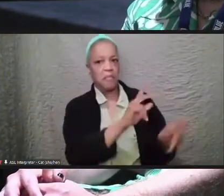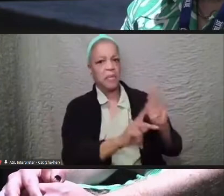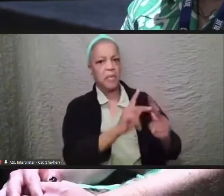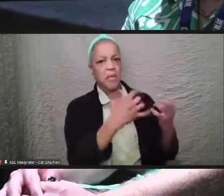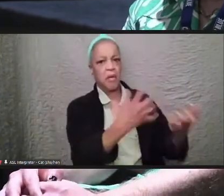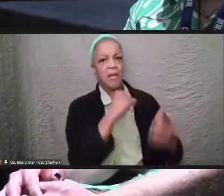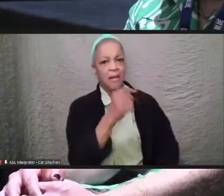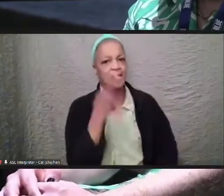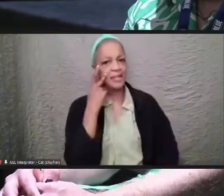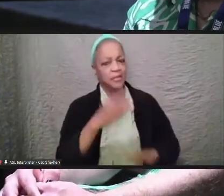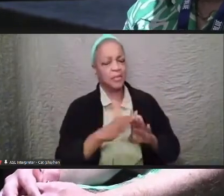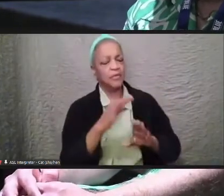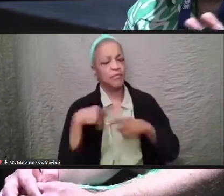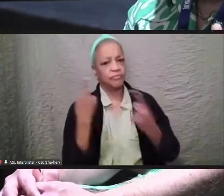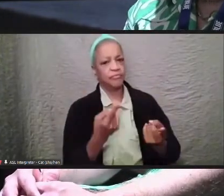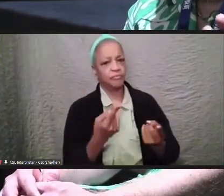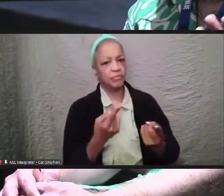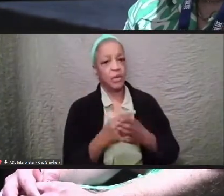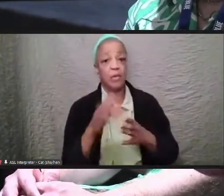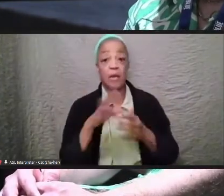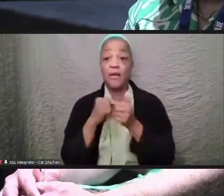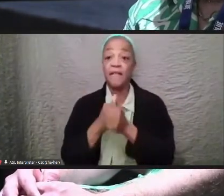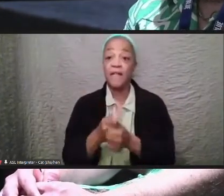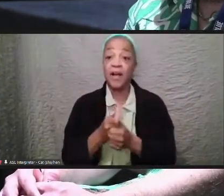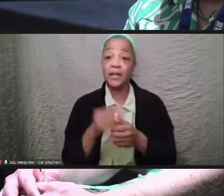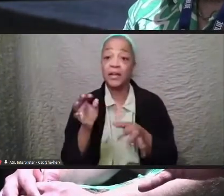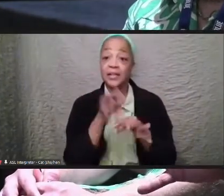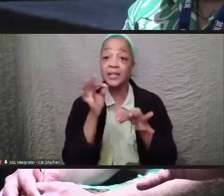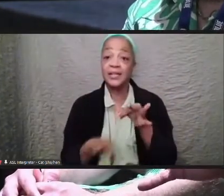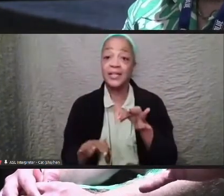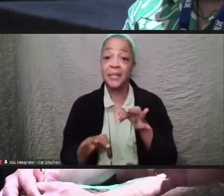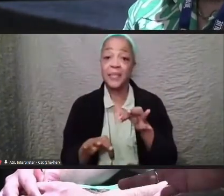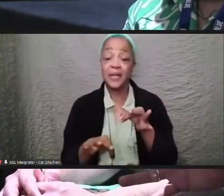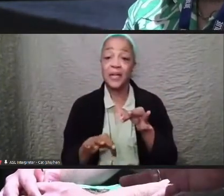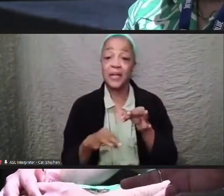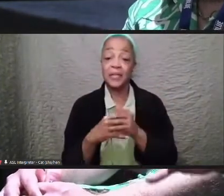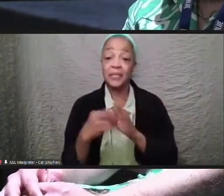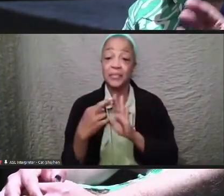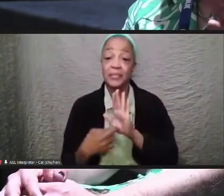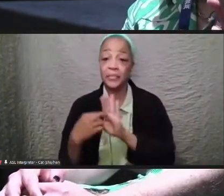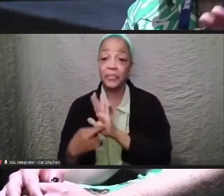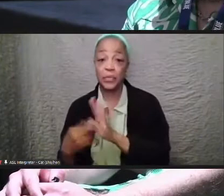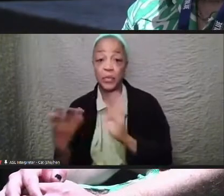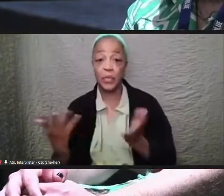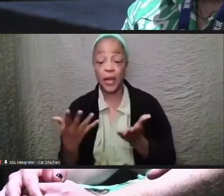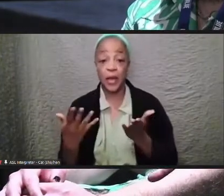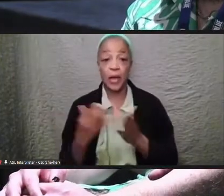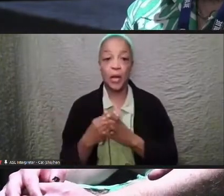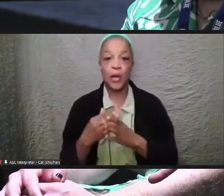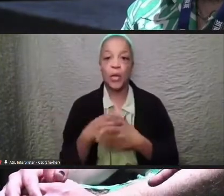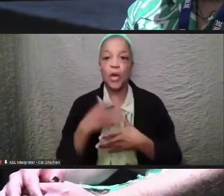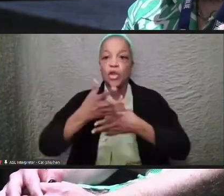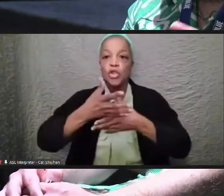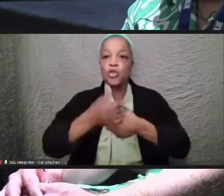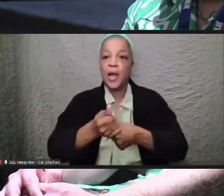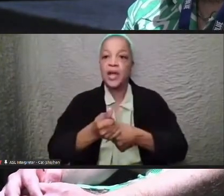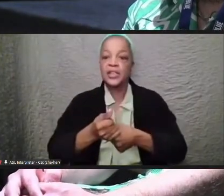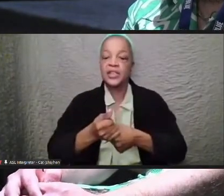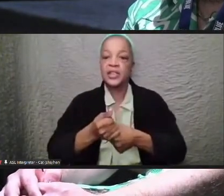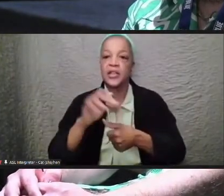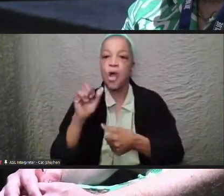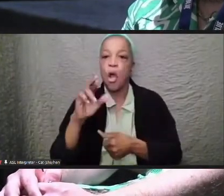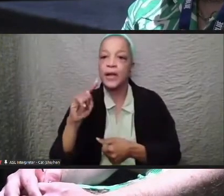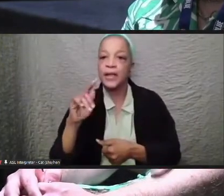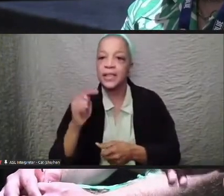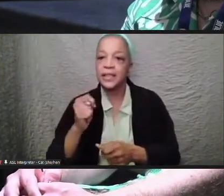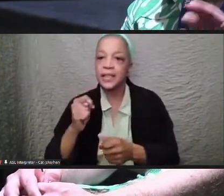we basically just followed a very simple set of precepts, which is that we're gonna trust the artists to do their